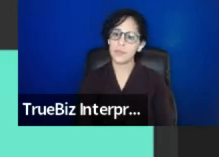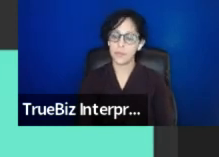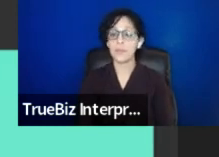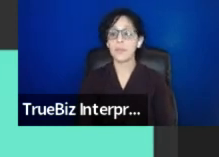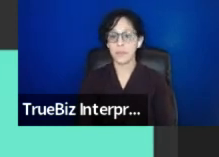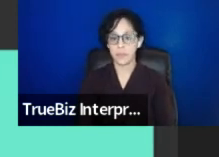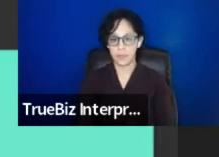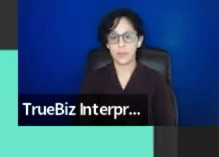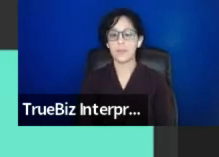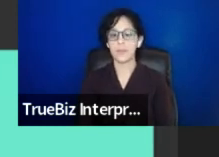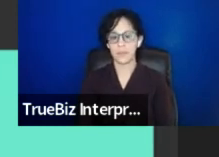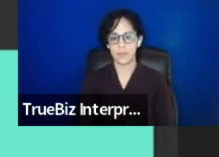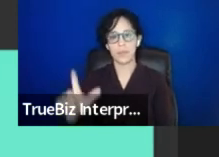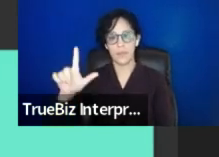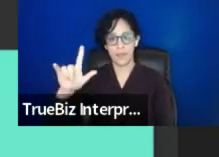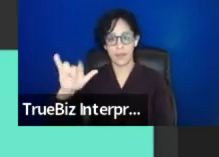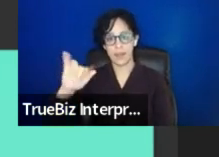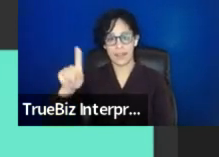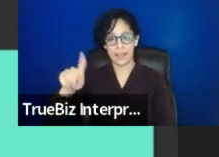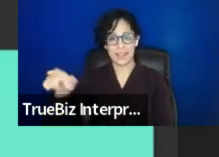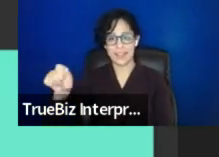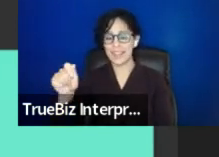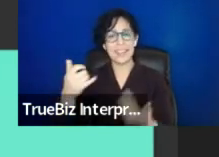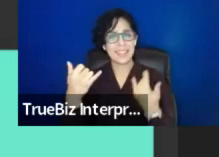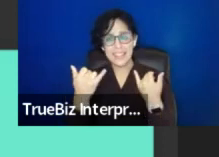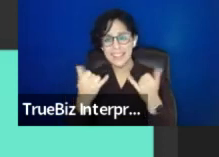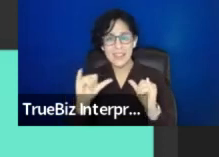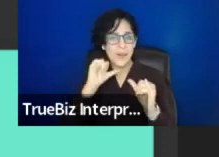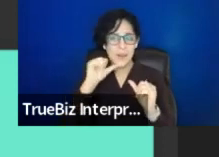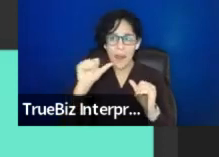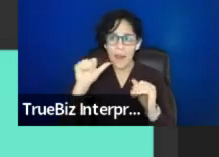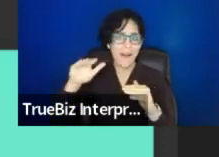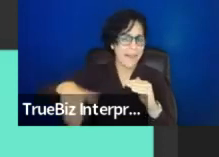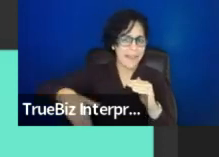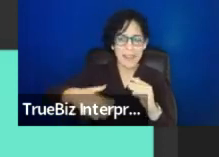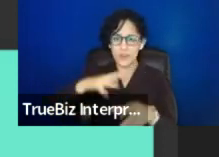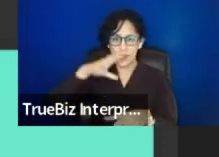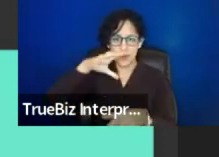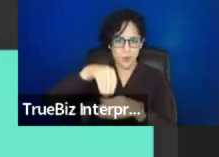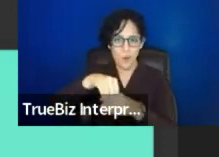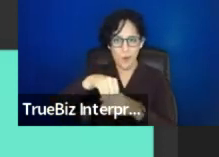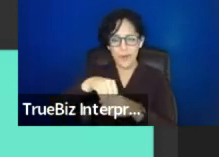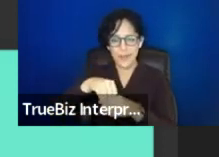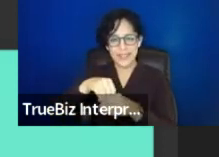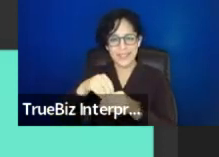Lisa, it's not too late to join the path of company management. We will be happy to have you.